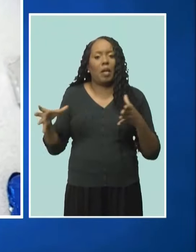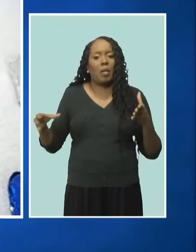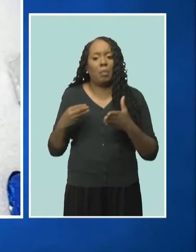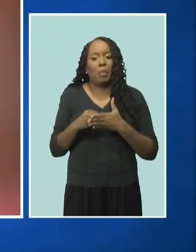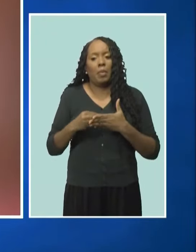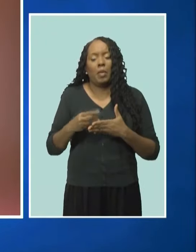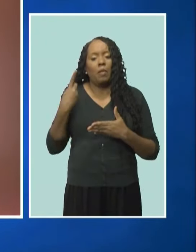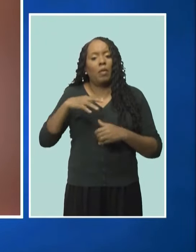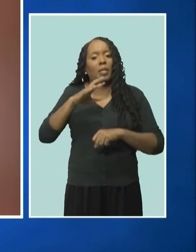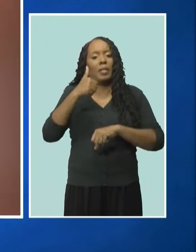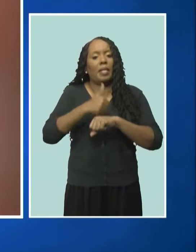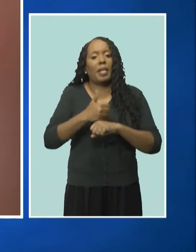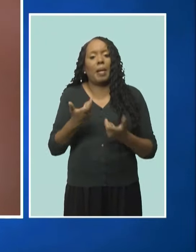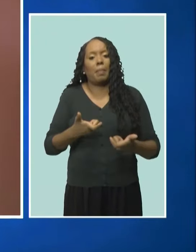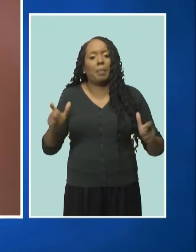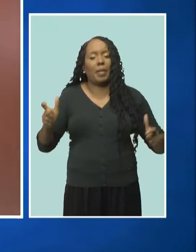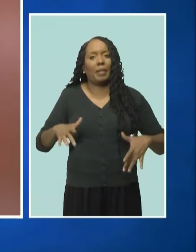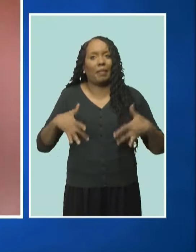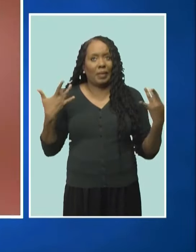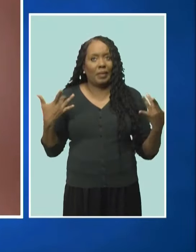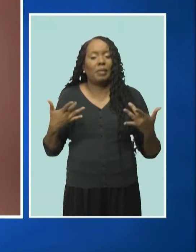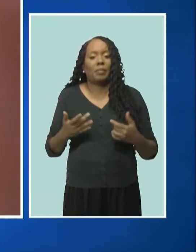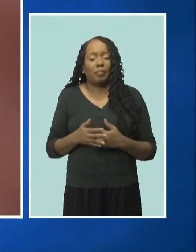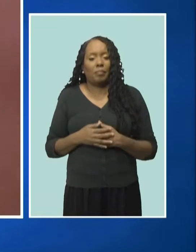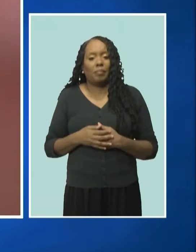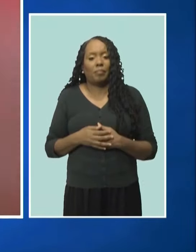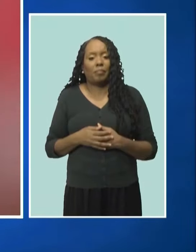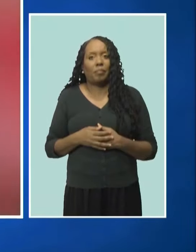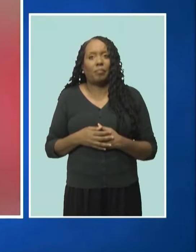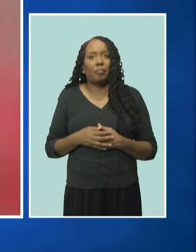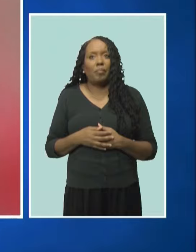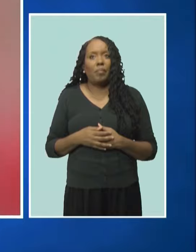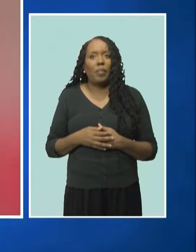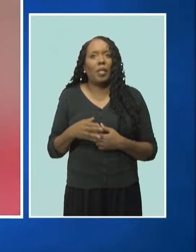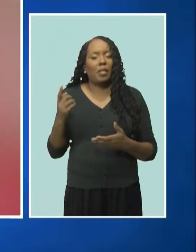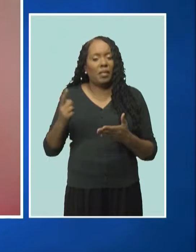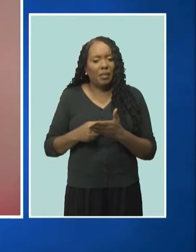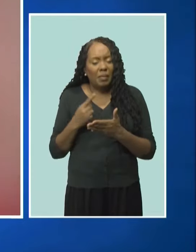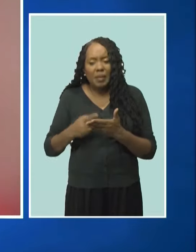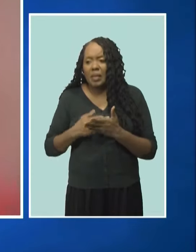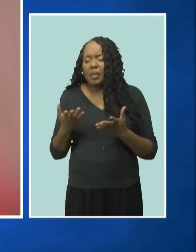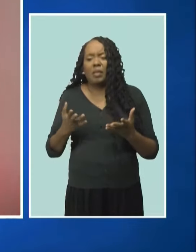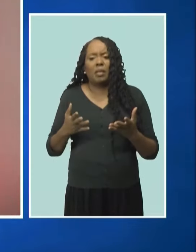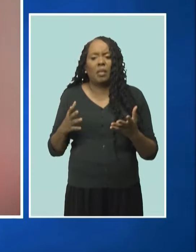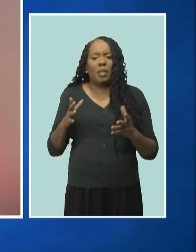when the entrepreneurship team comes and like covers some of the costs, it actually